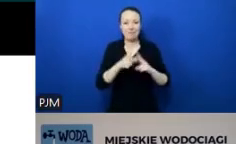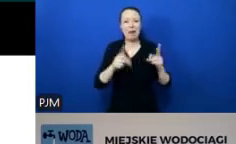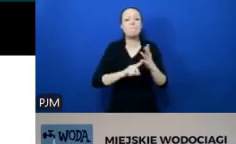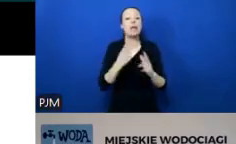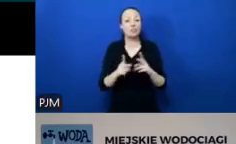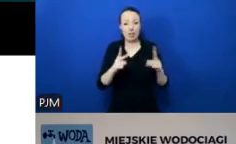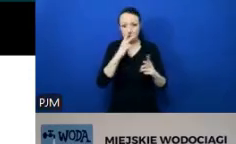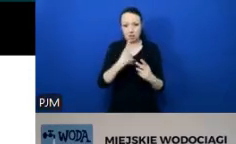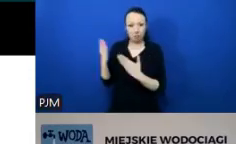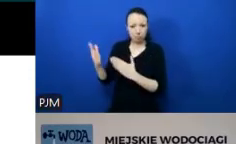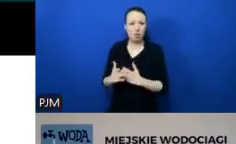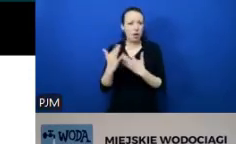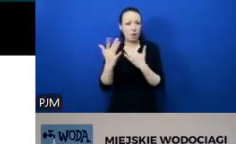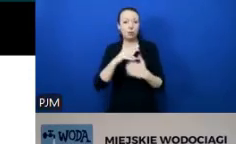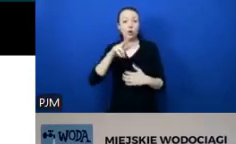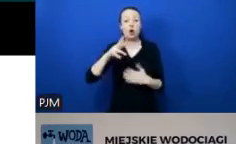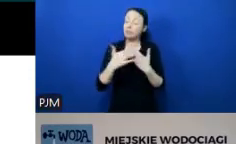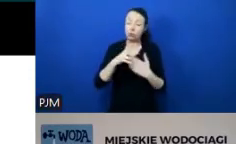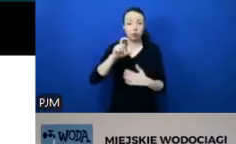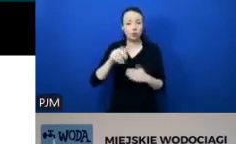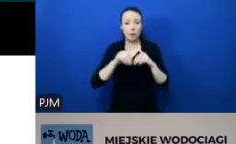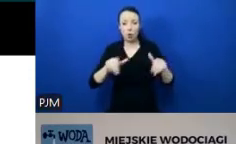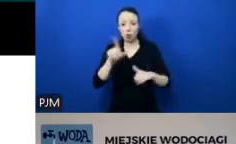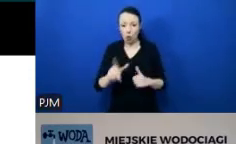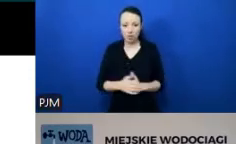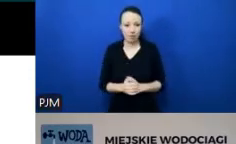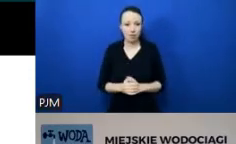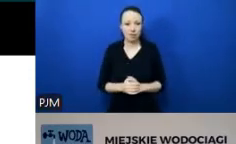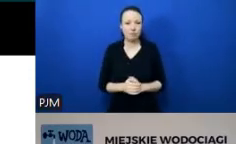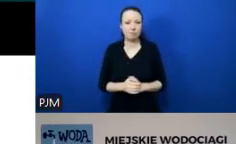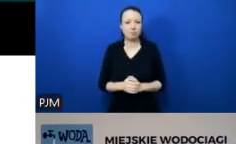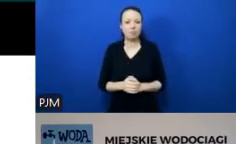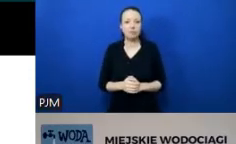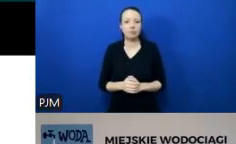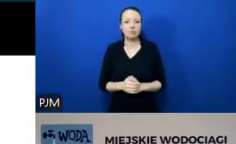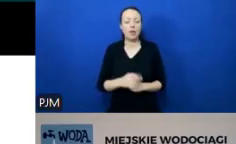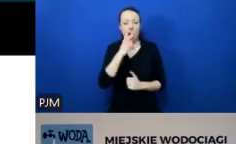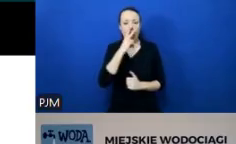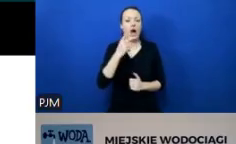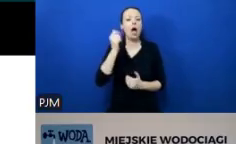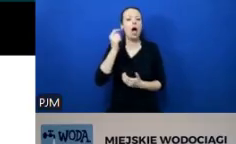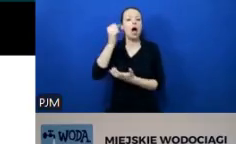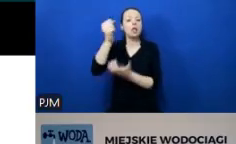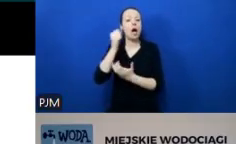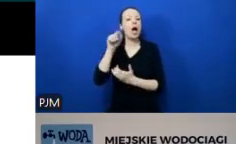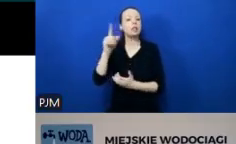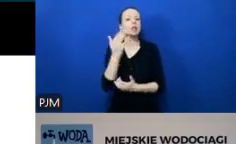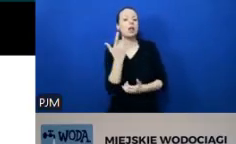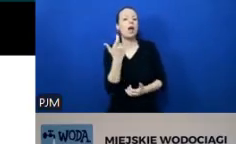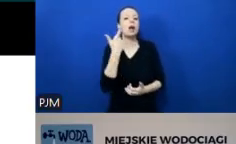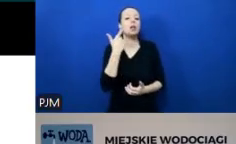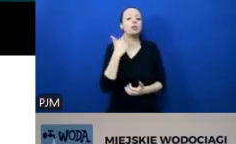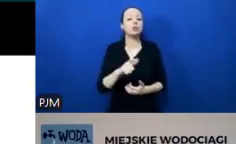opinions, but also, what is more important, the money, almost 300 million Polish zloty, the total net